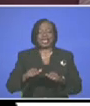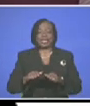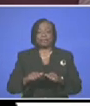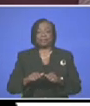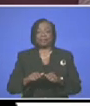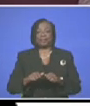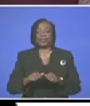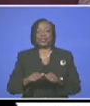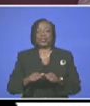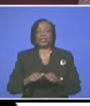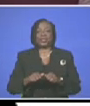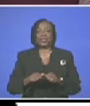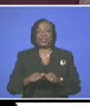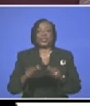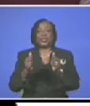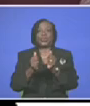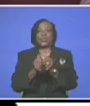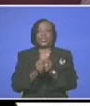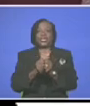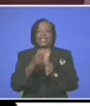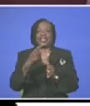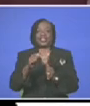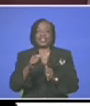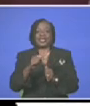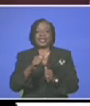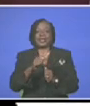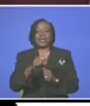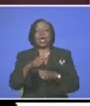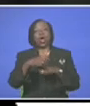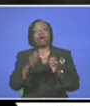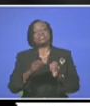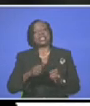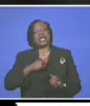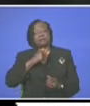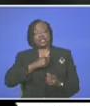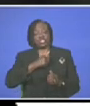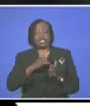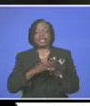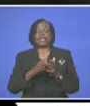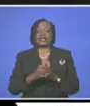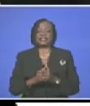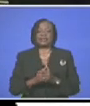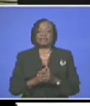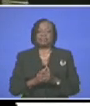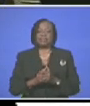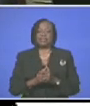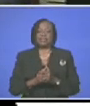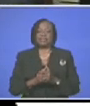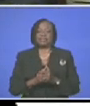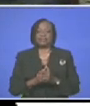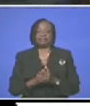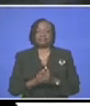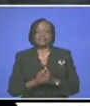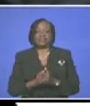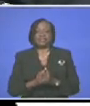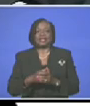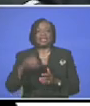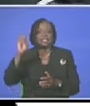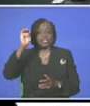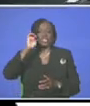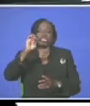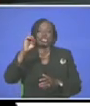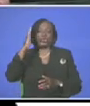And with the offers as well, I really do appreciate it. Now Shawnee will be home for a little while, hoping to get around to meet